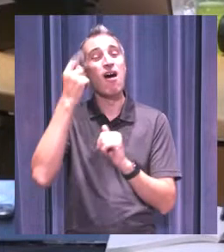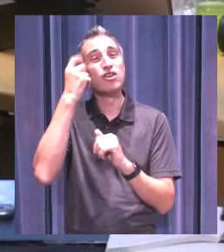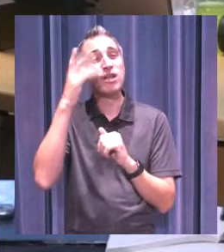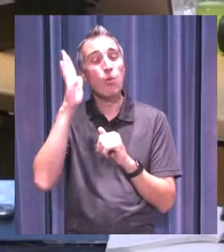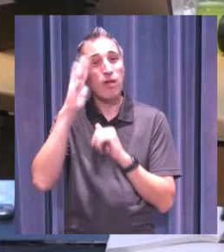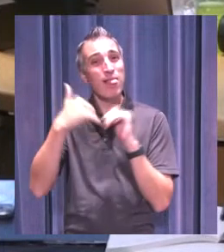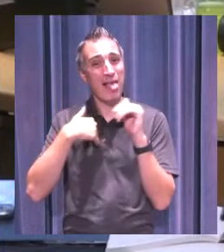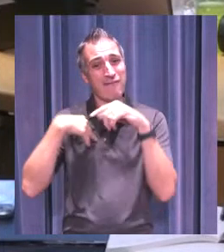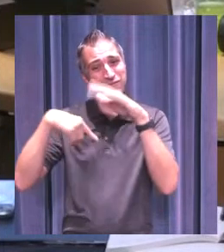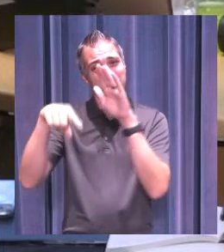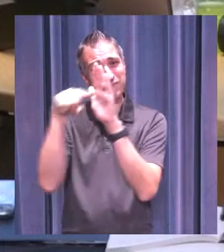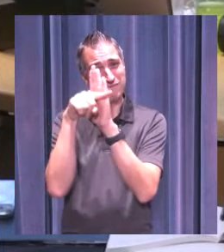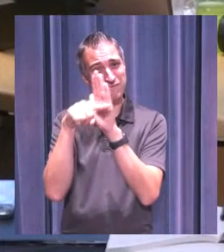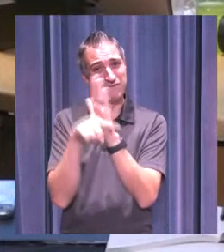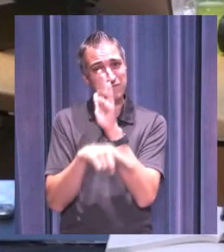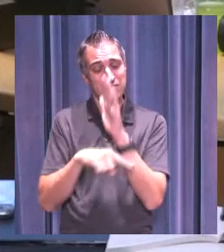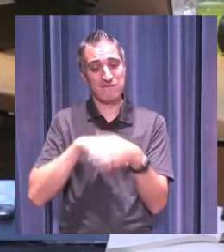The